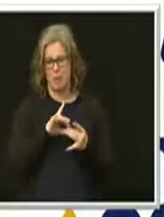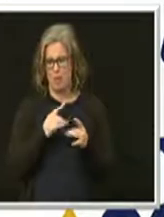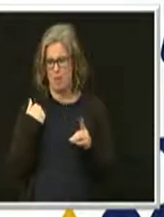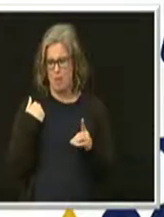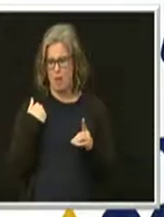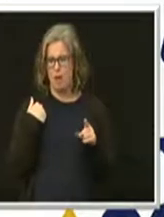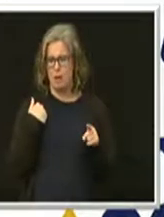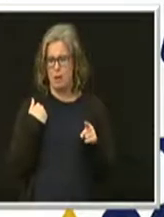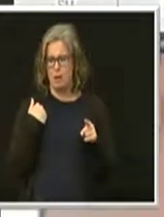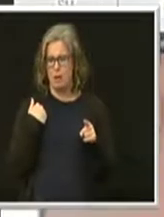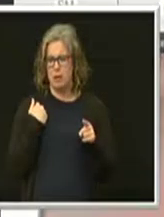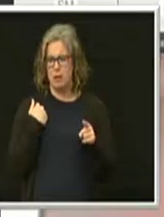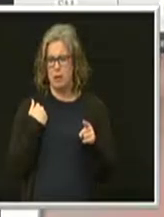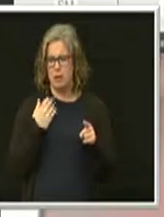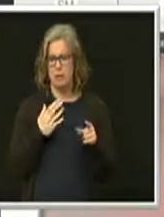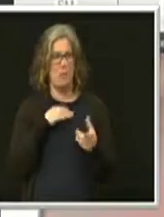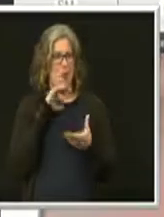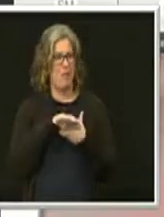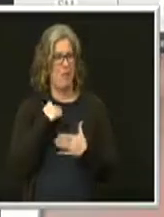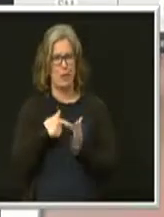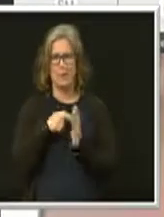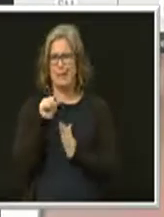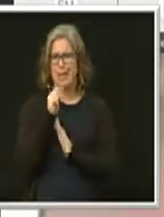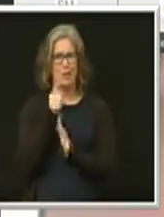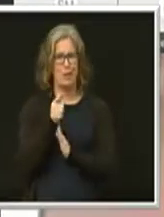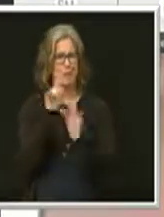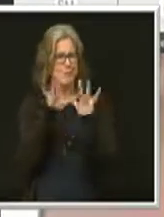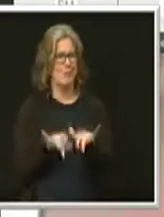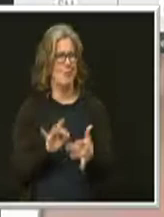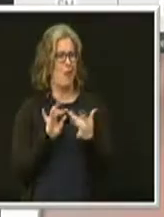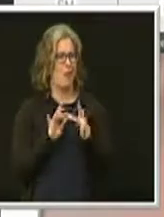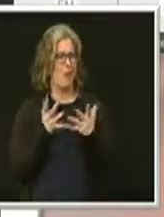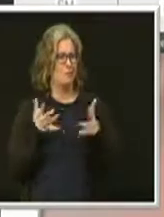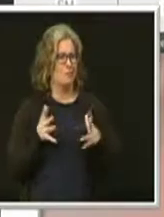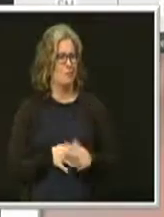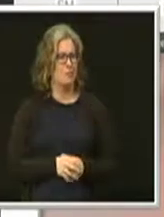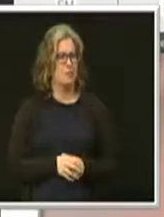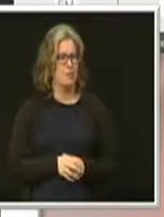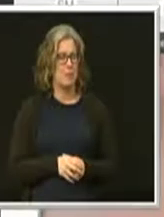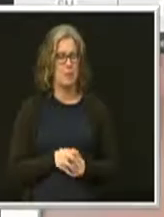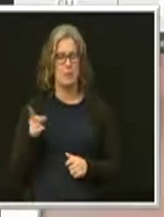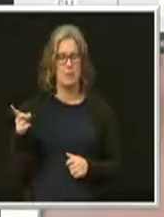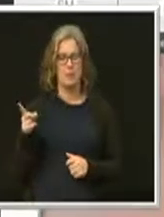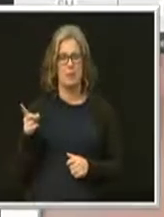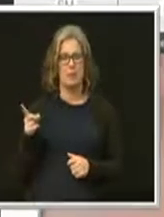before that it took my wife and I about 10 minutes to do that online. Before she was